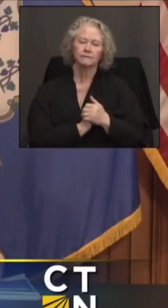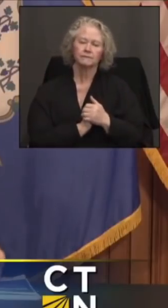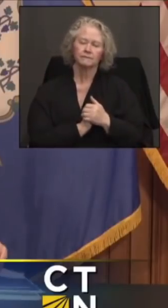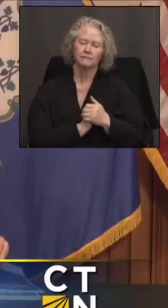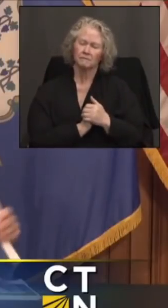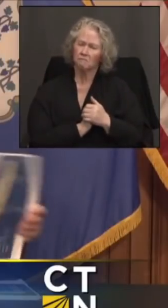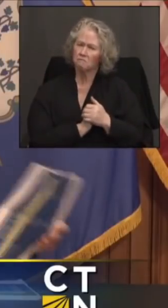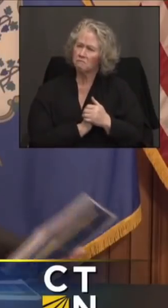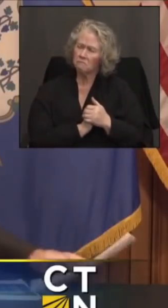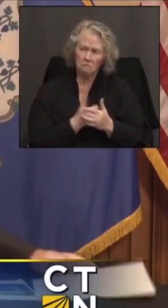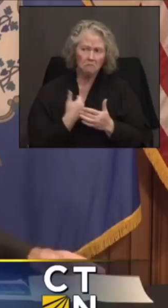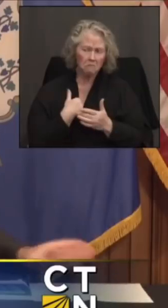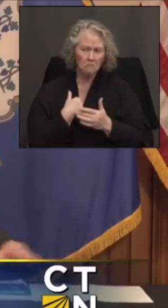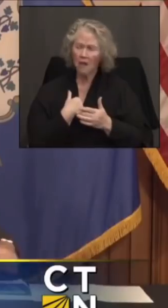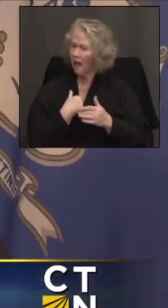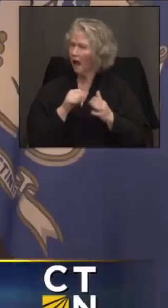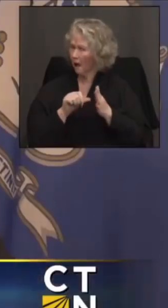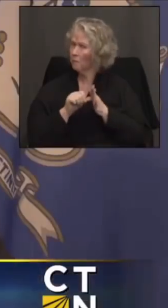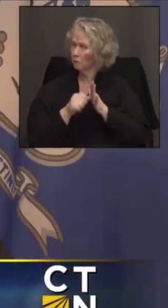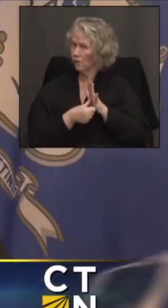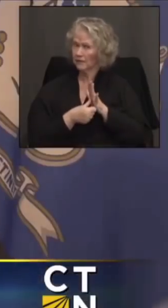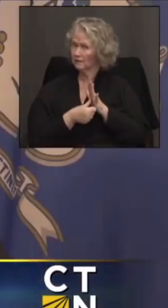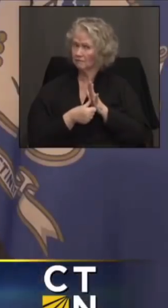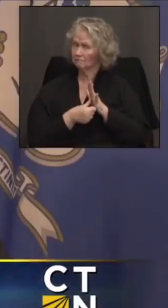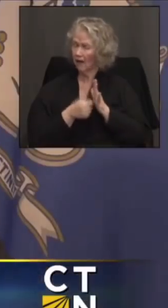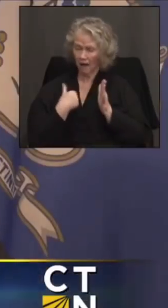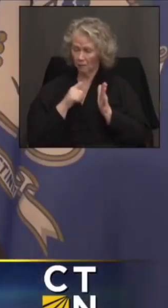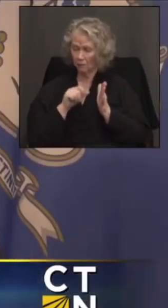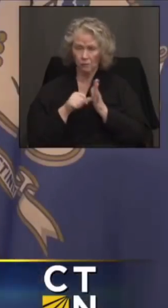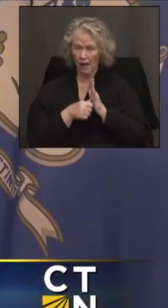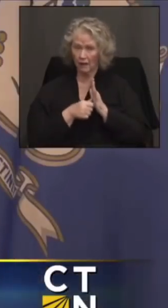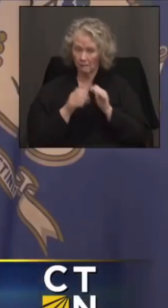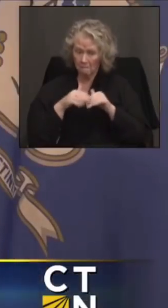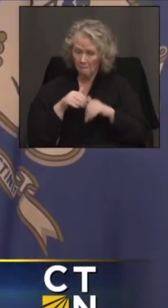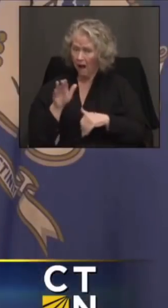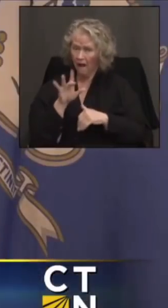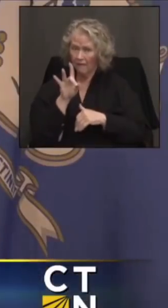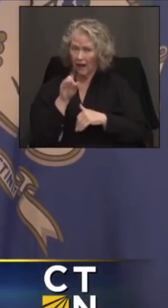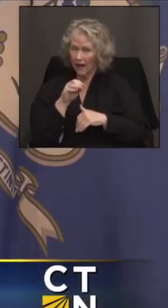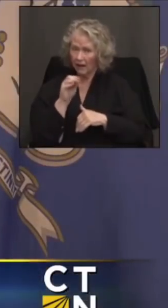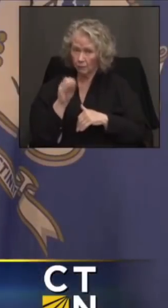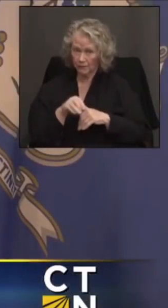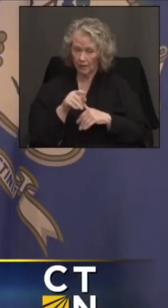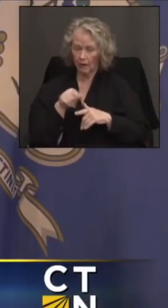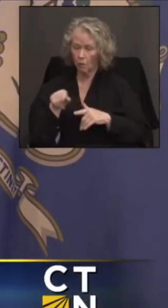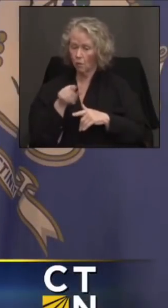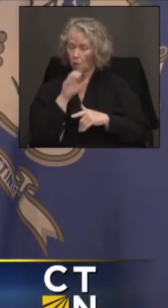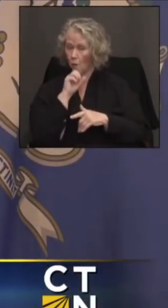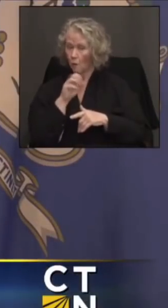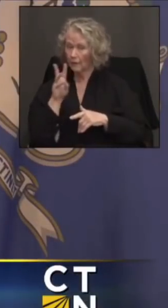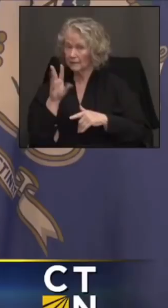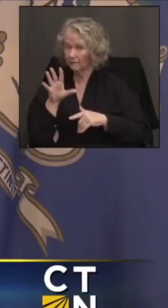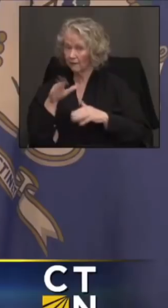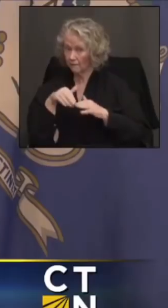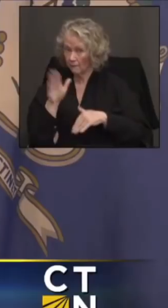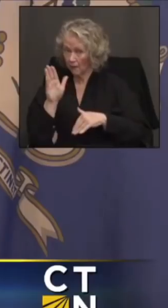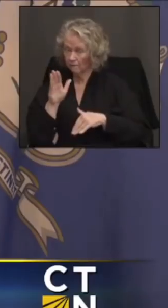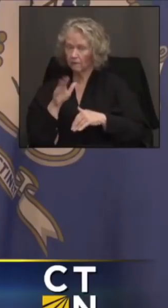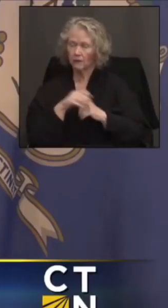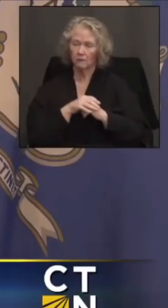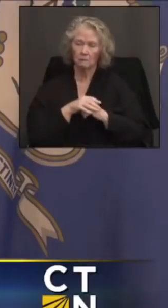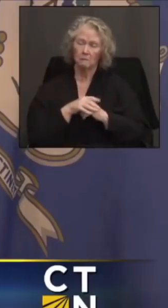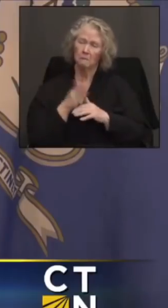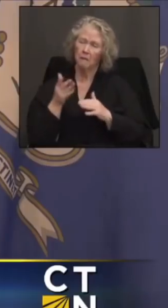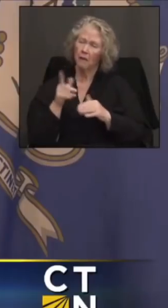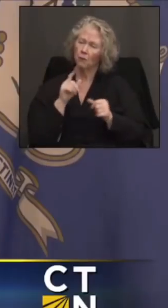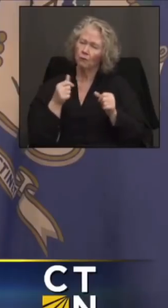I've been pretty impressed with the numbers, actually. I mean, well over 80% for 65 and above. Maybe remember